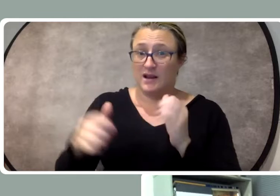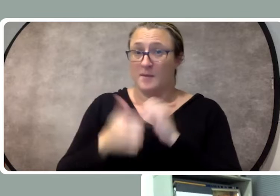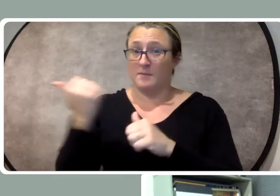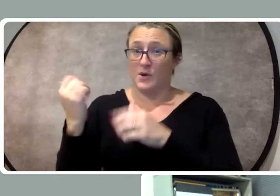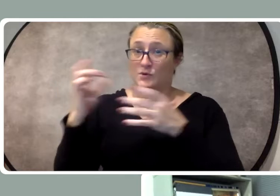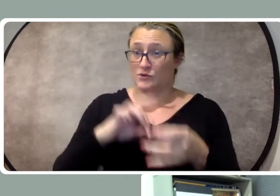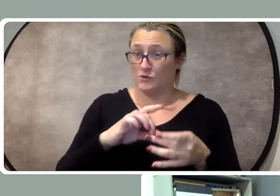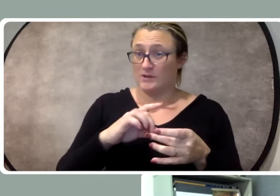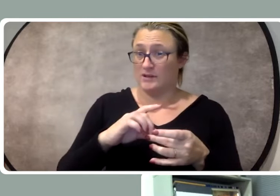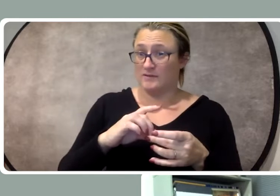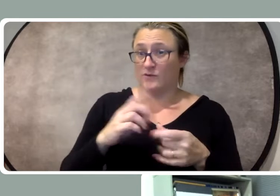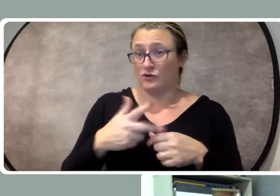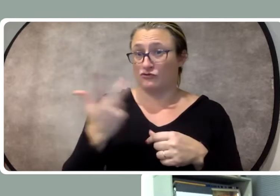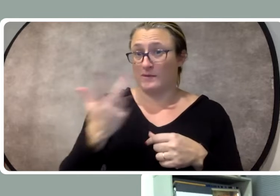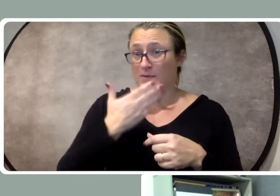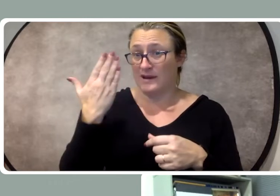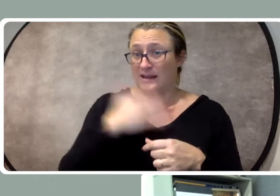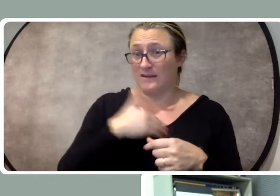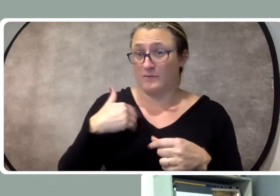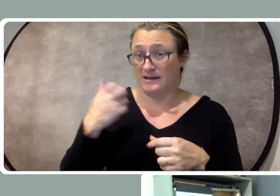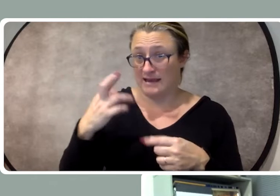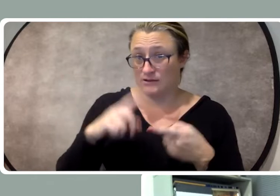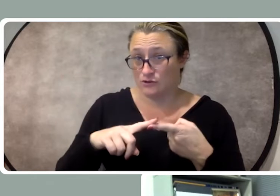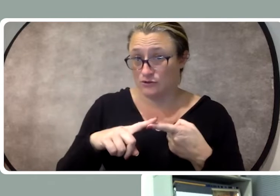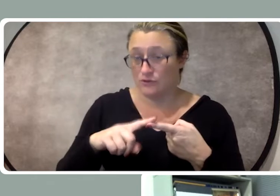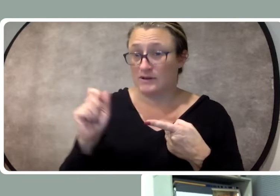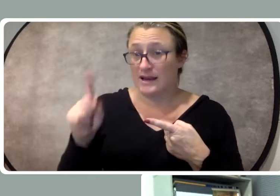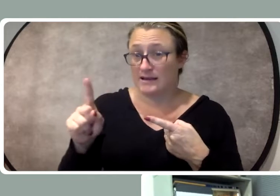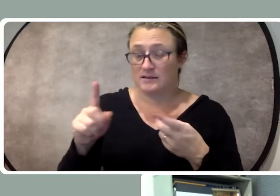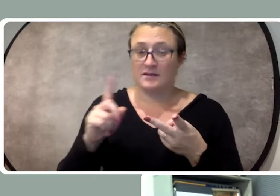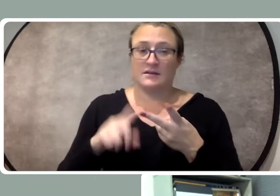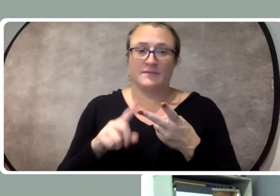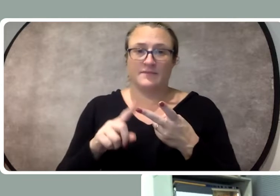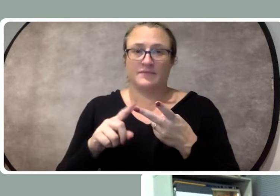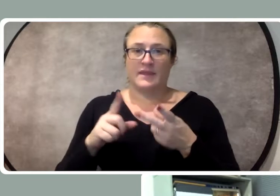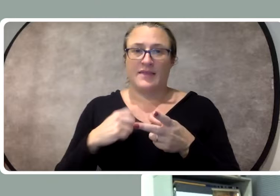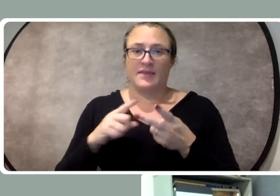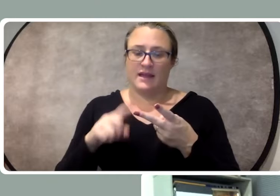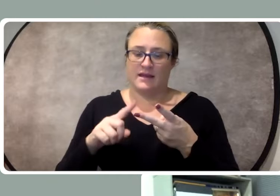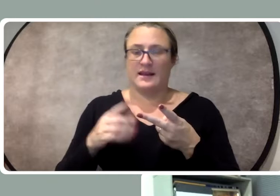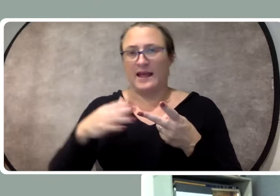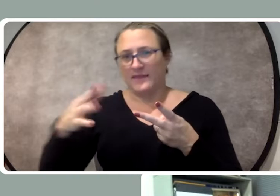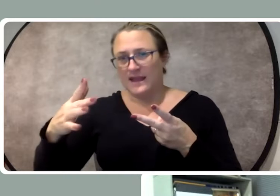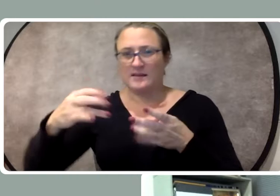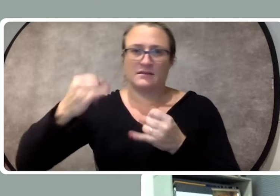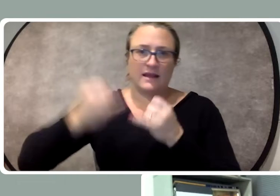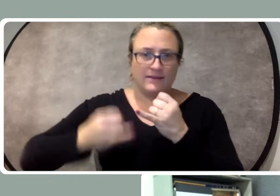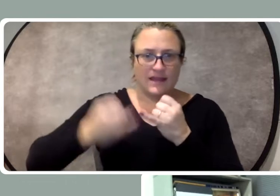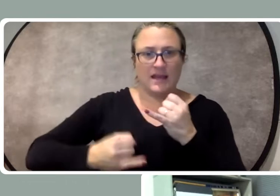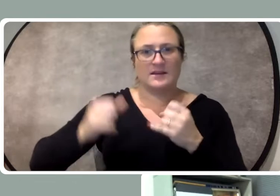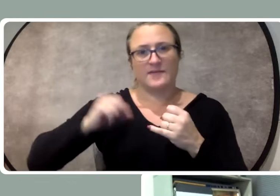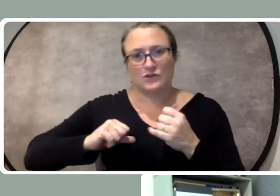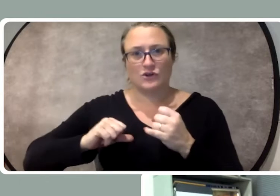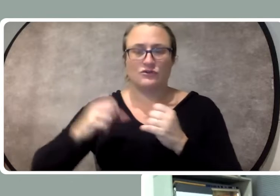triple negative breast cancer? And then at the end of their surgery and radiation, would they be